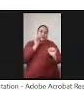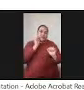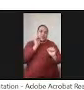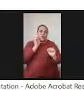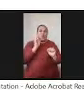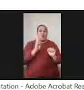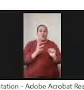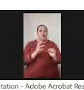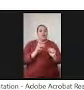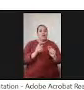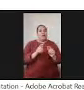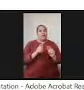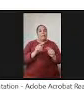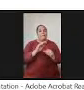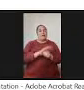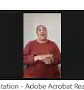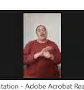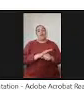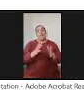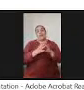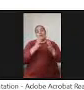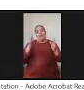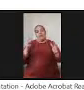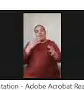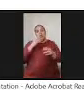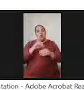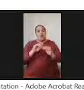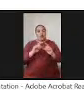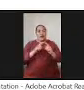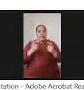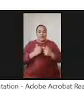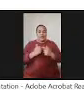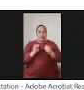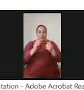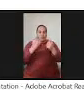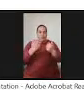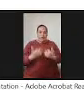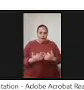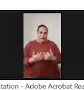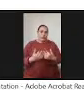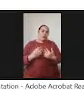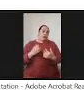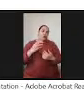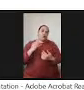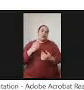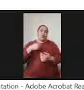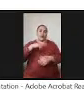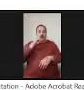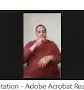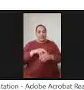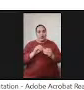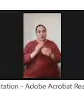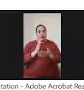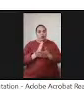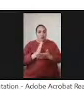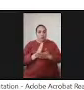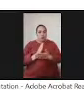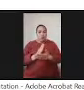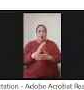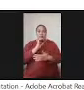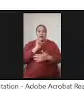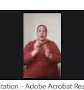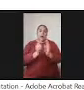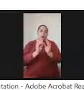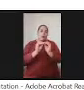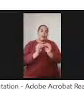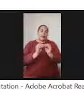enormous amount of pressure on the committee budget. So we need to ensure that the lawmaking